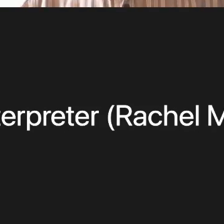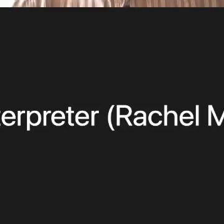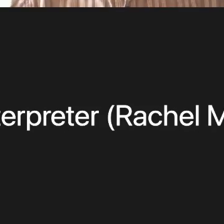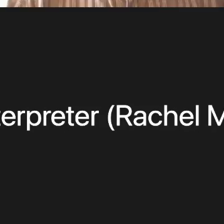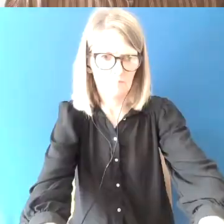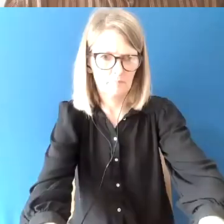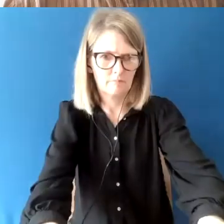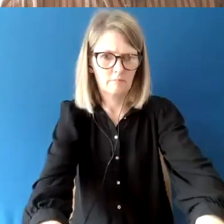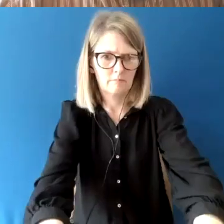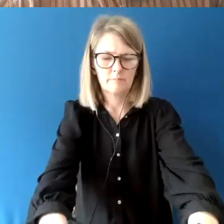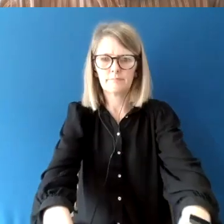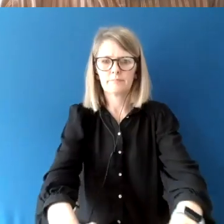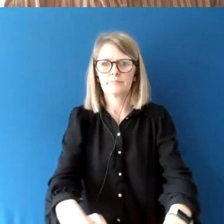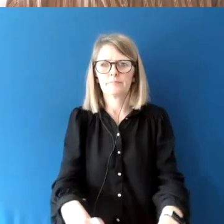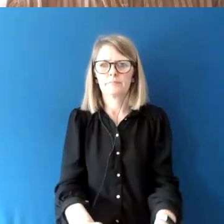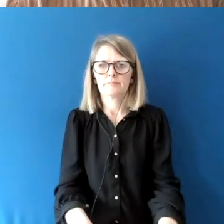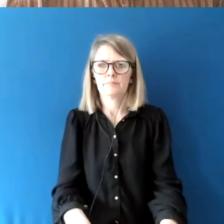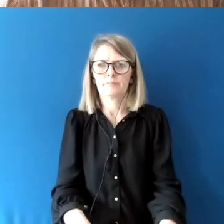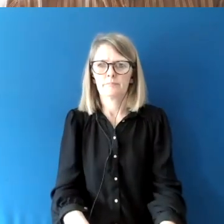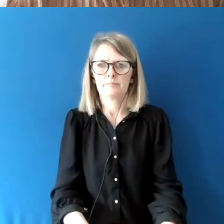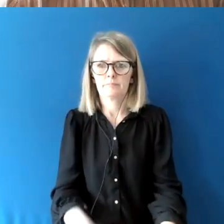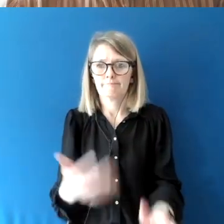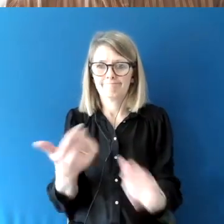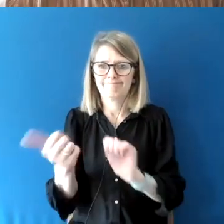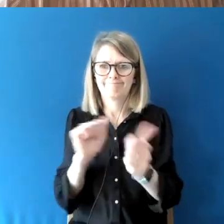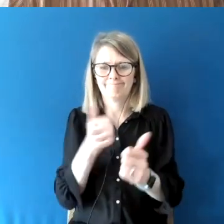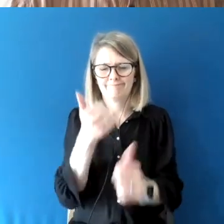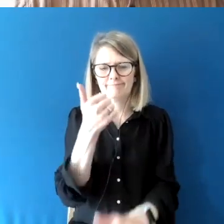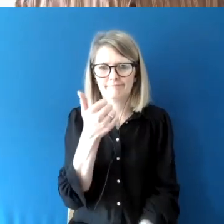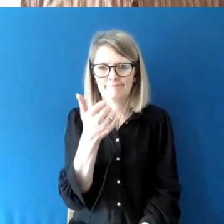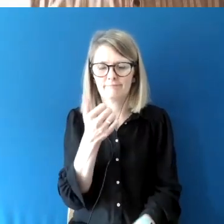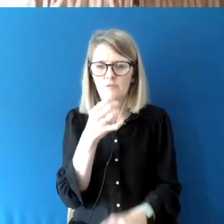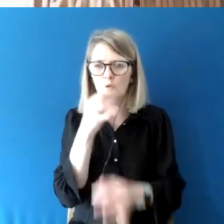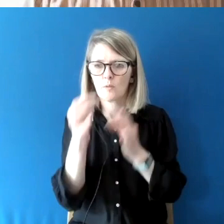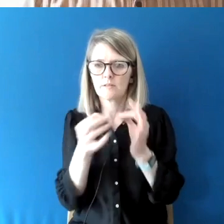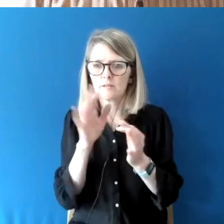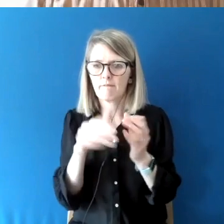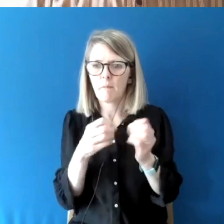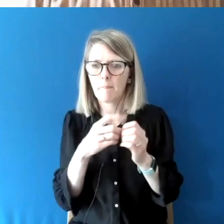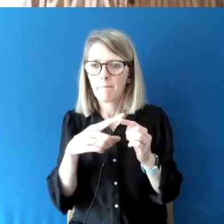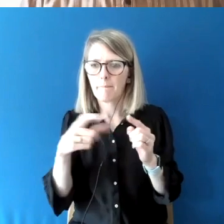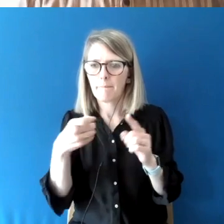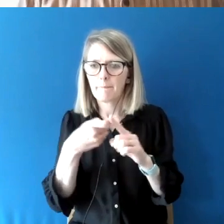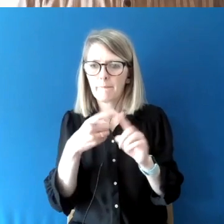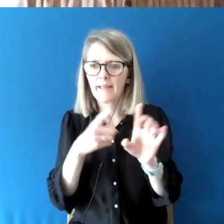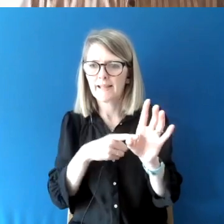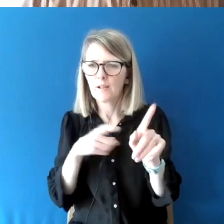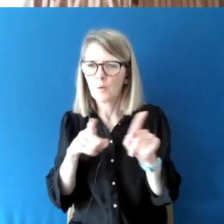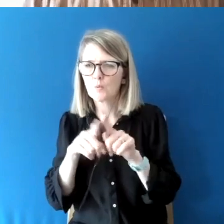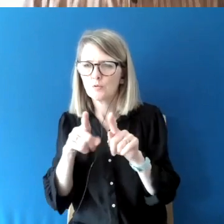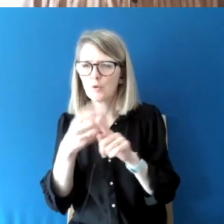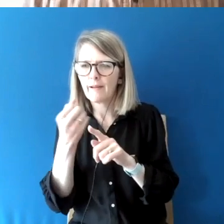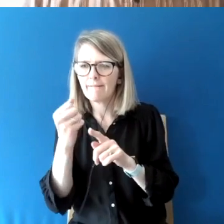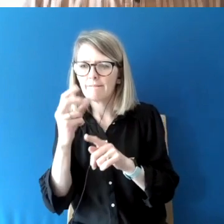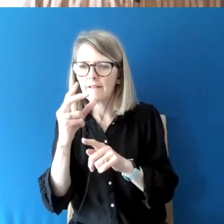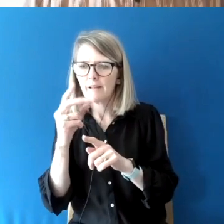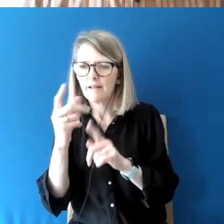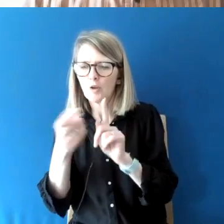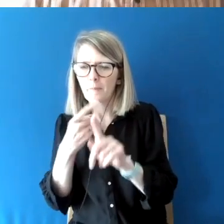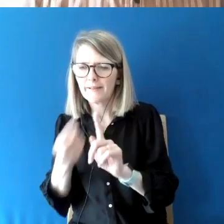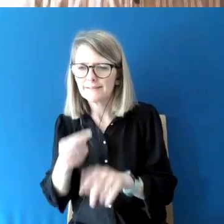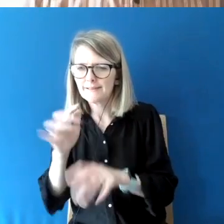Thank you. We've got a question from Becky. We've also got some comments in the chat as well coming up.